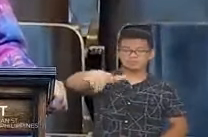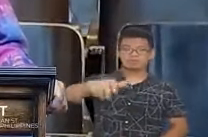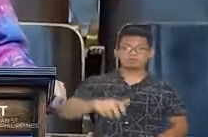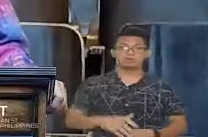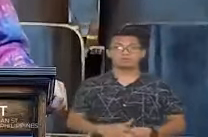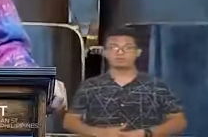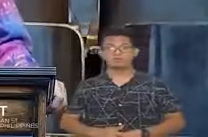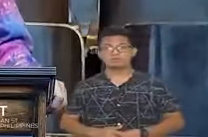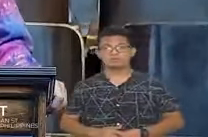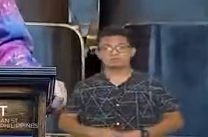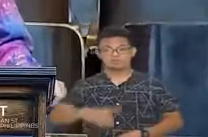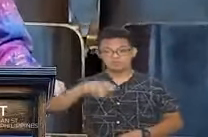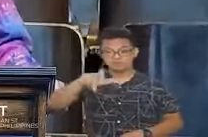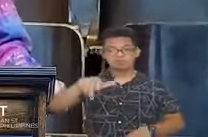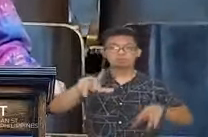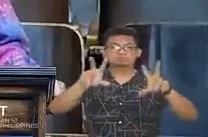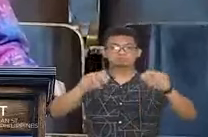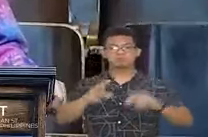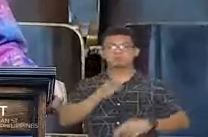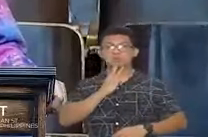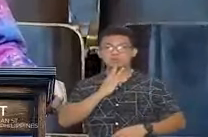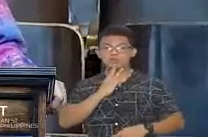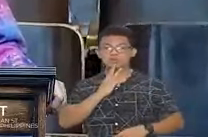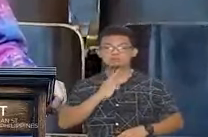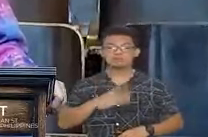Unsaon ni mo na, kay uhaw ka.